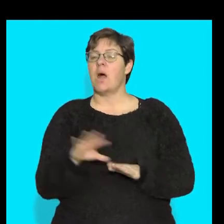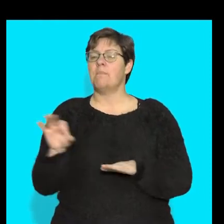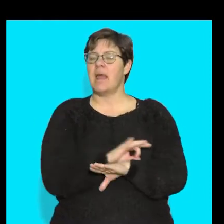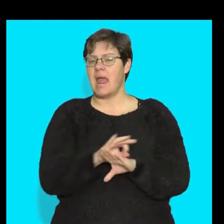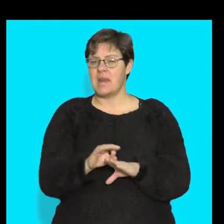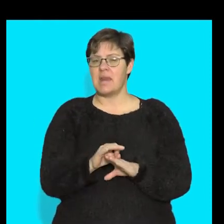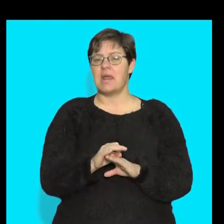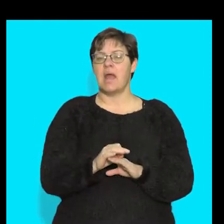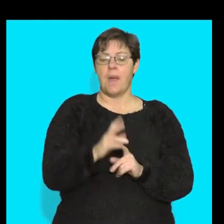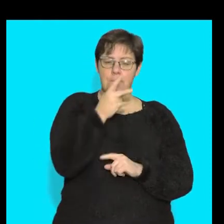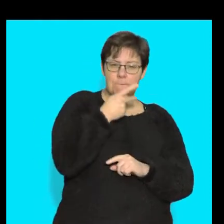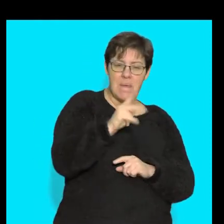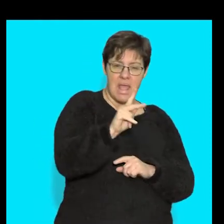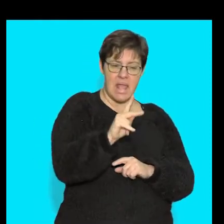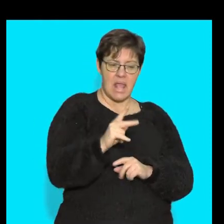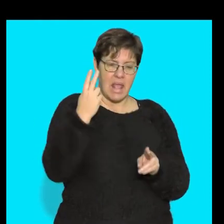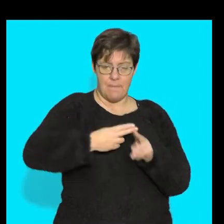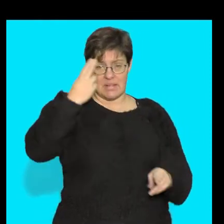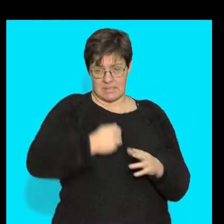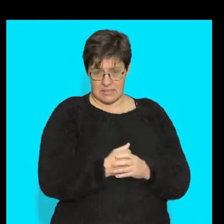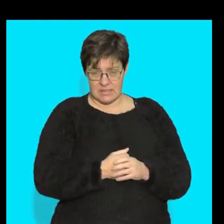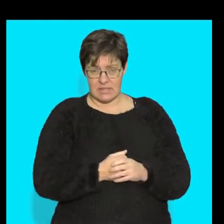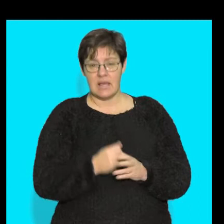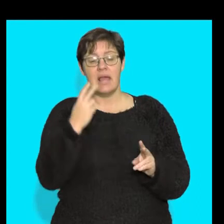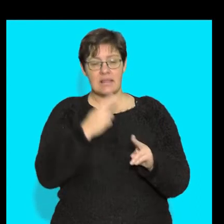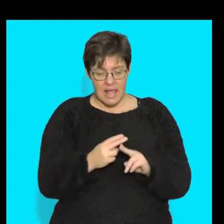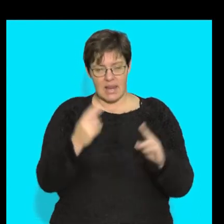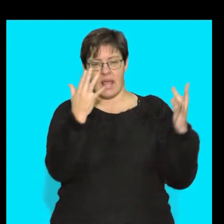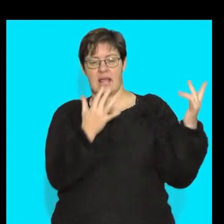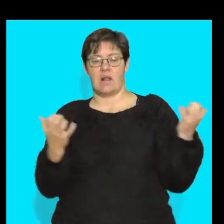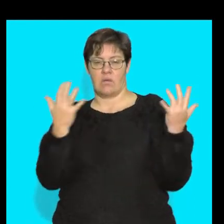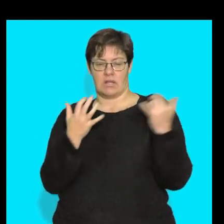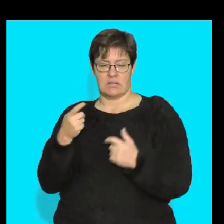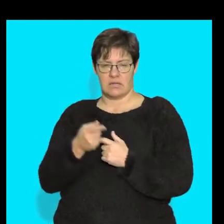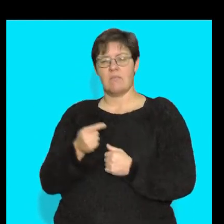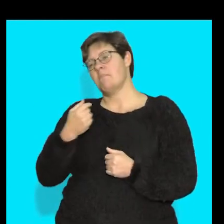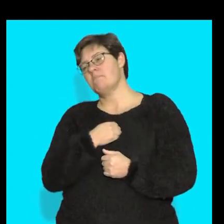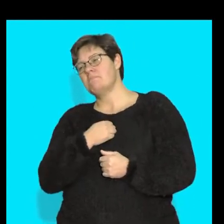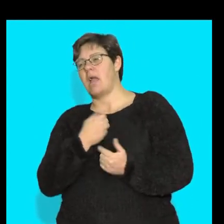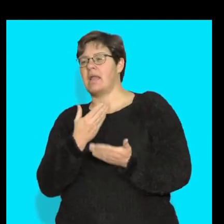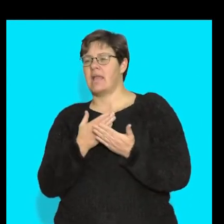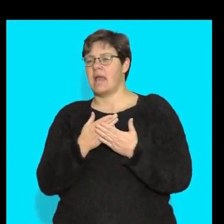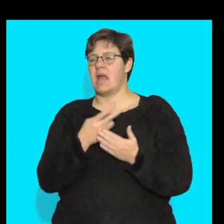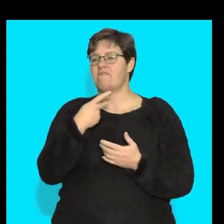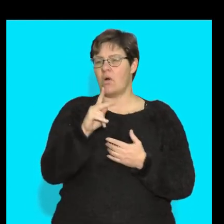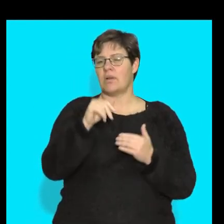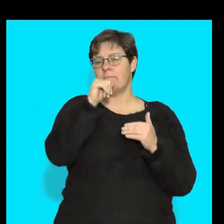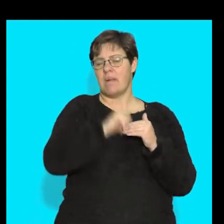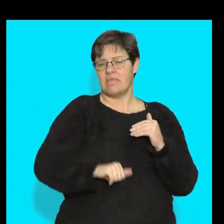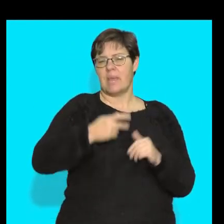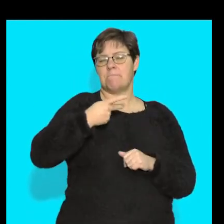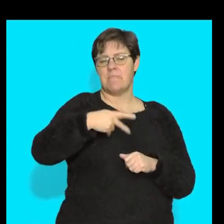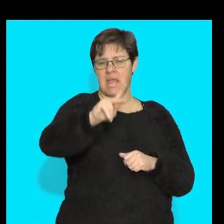start repaying the loan immediately and then calculates that she can afford a